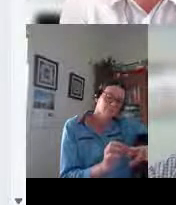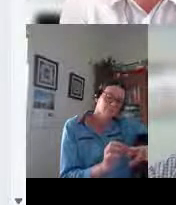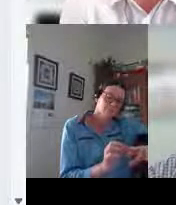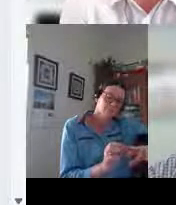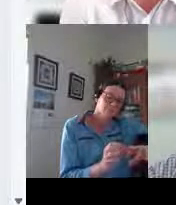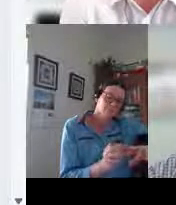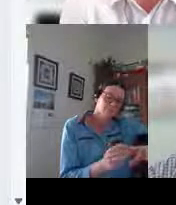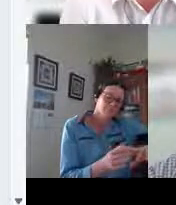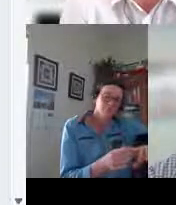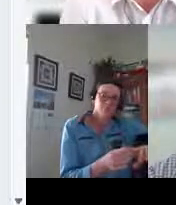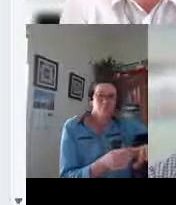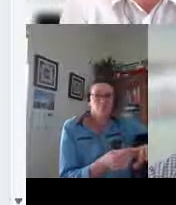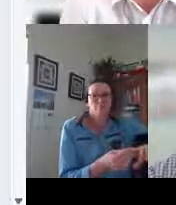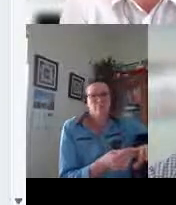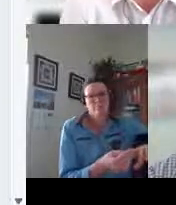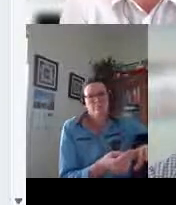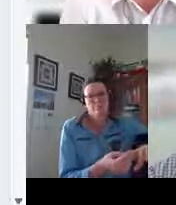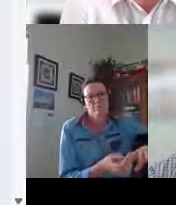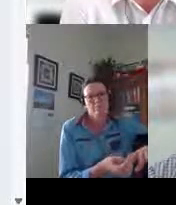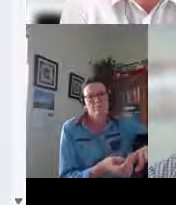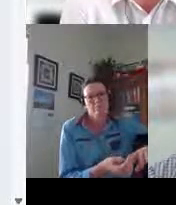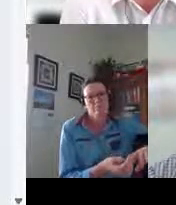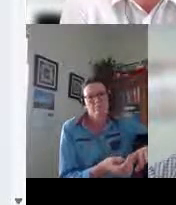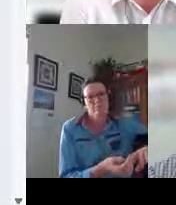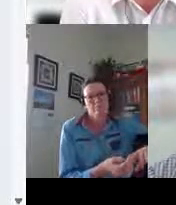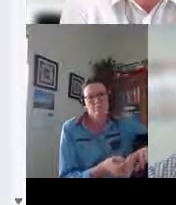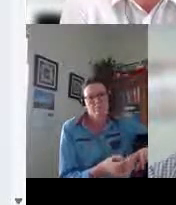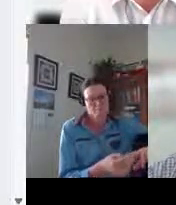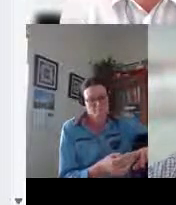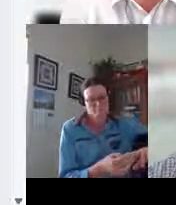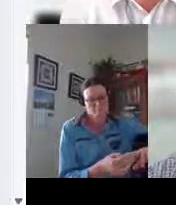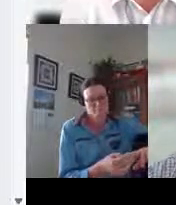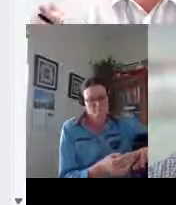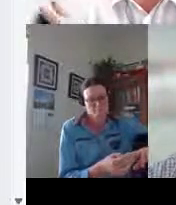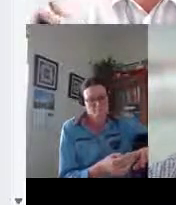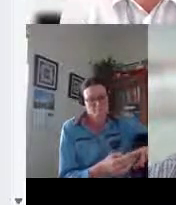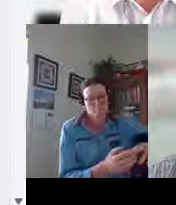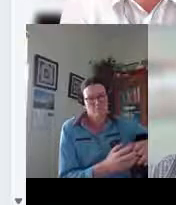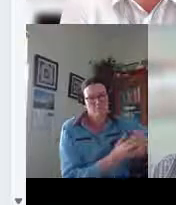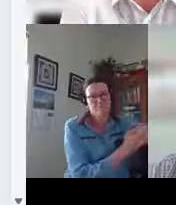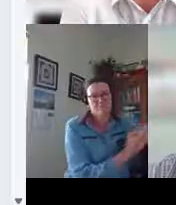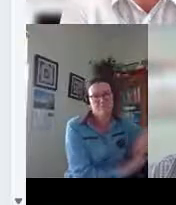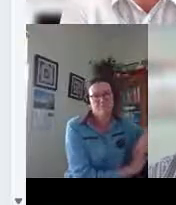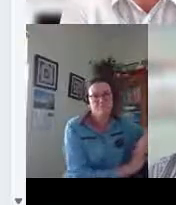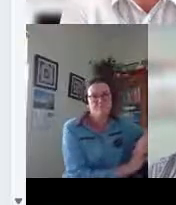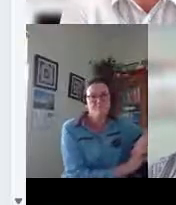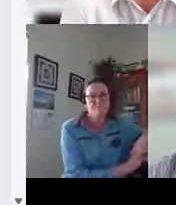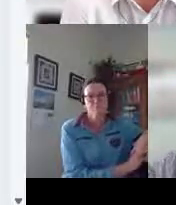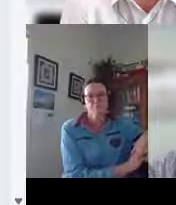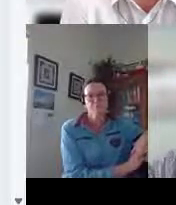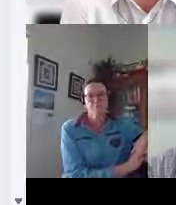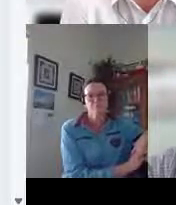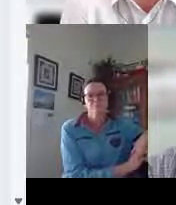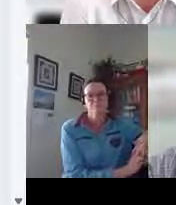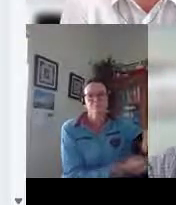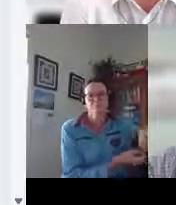anywhere, includes everywhere that's not a capital city. So outside of that, it's all included.